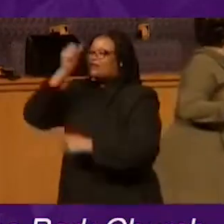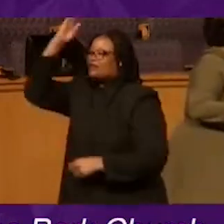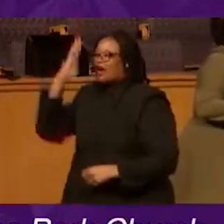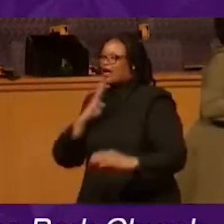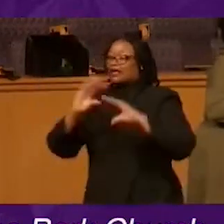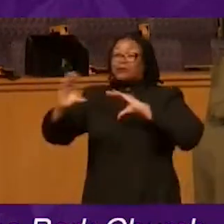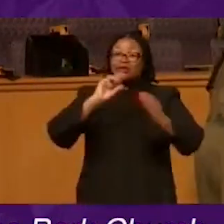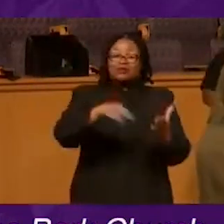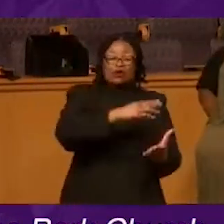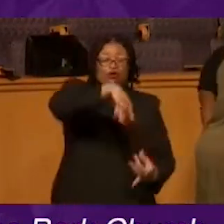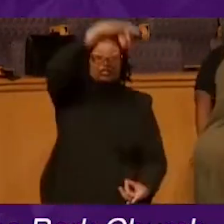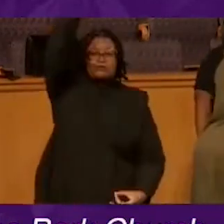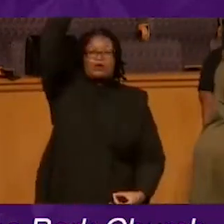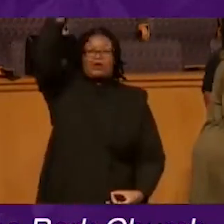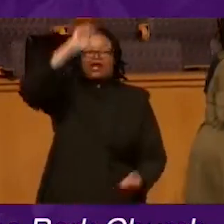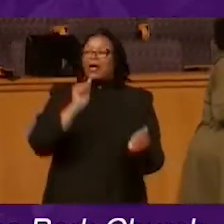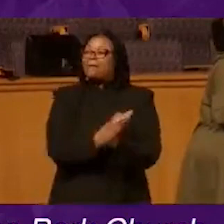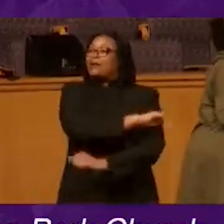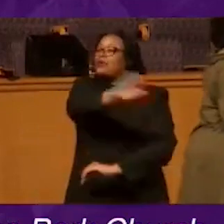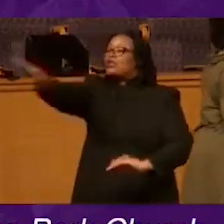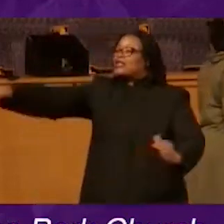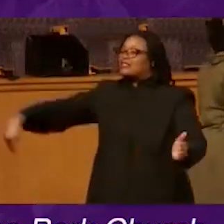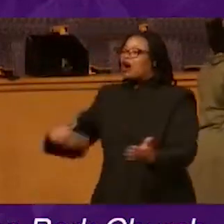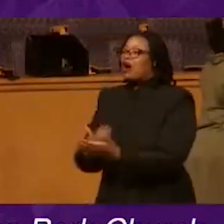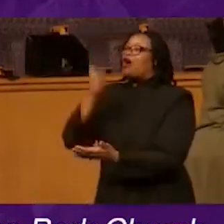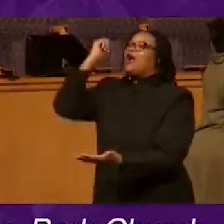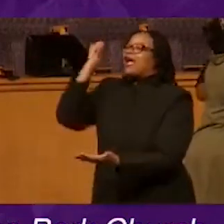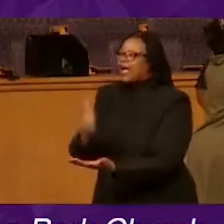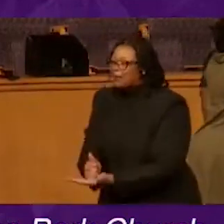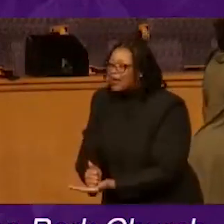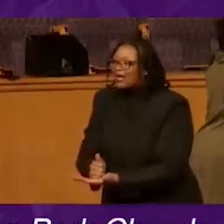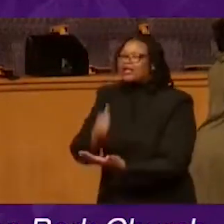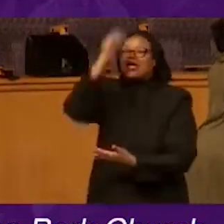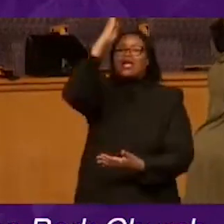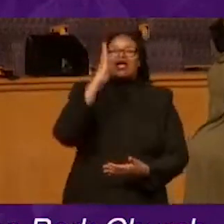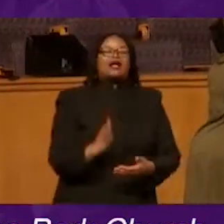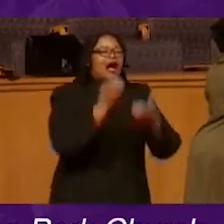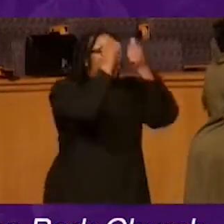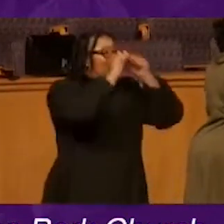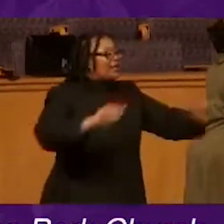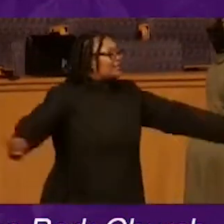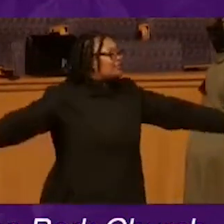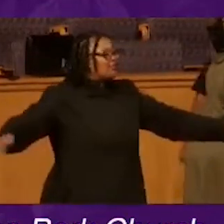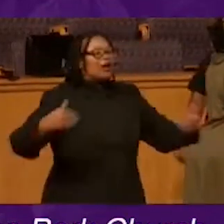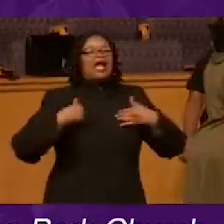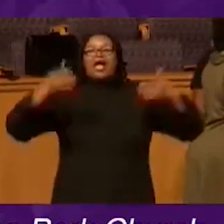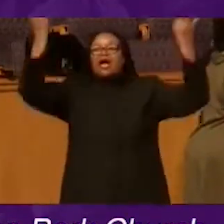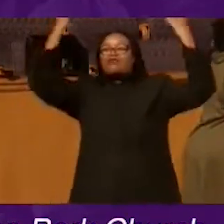communion of the Holy Spirit be with us all. Amen. God bless you. Have a great day.